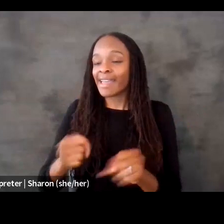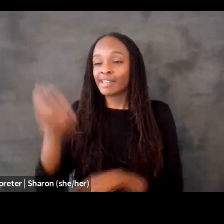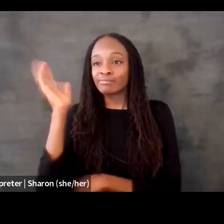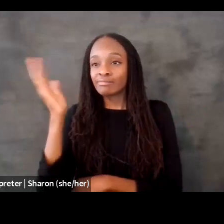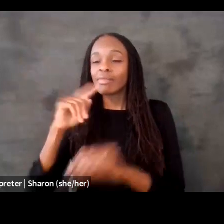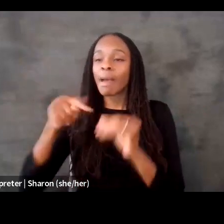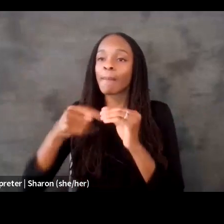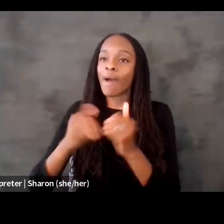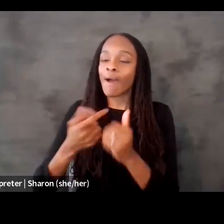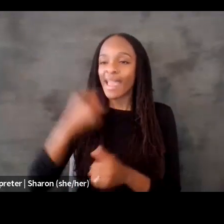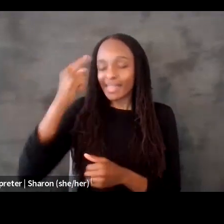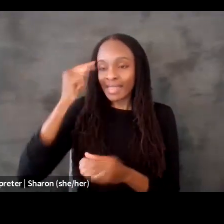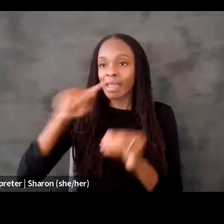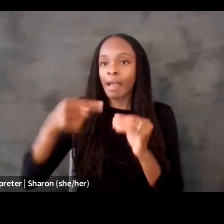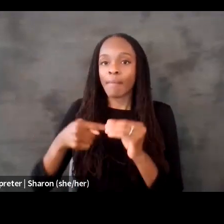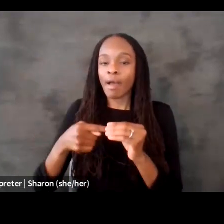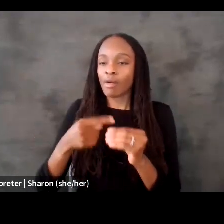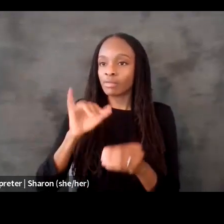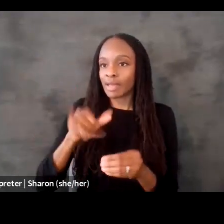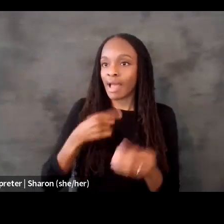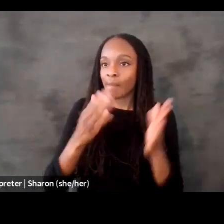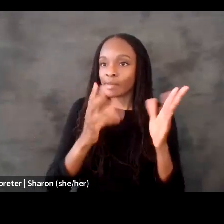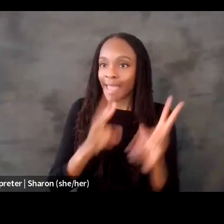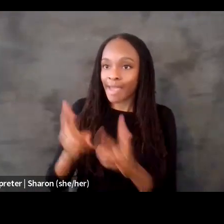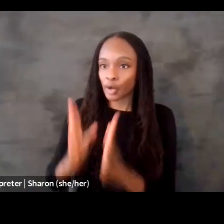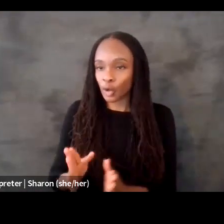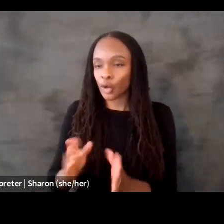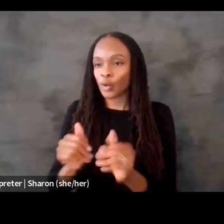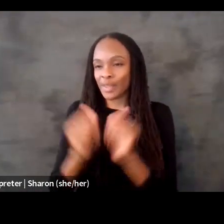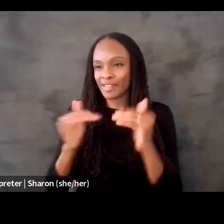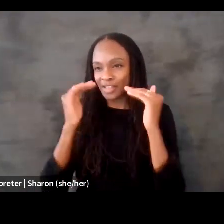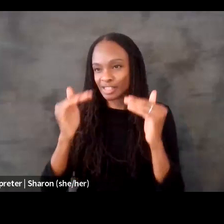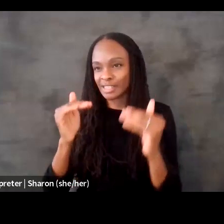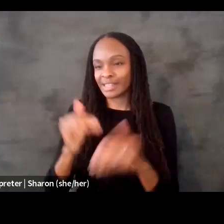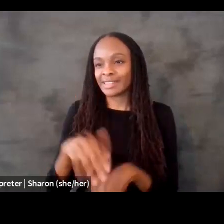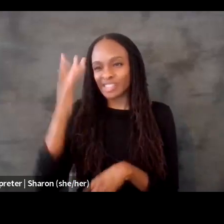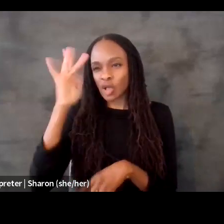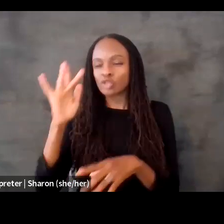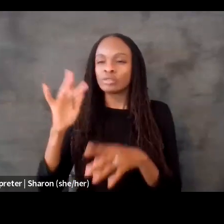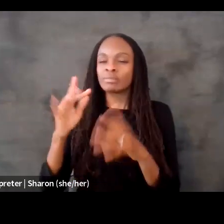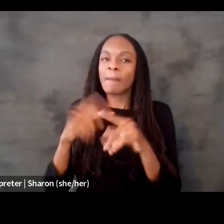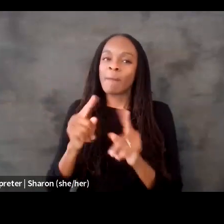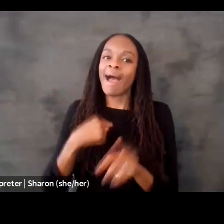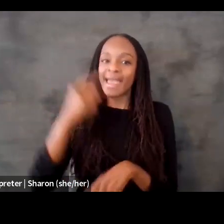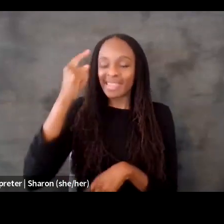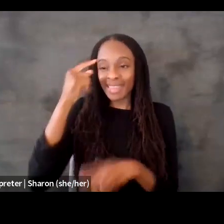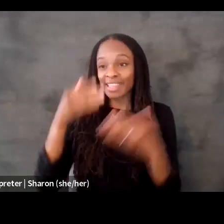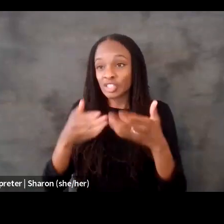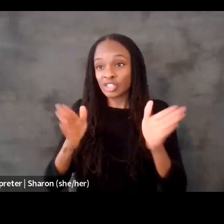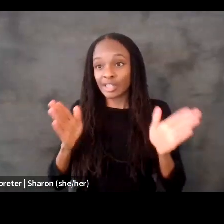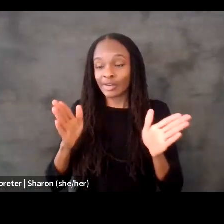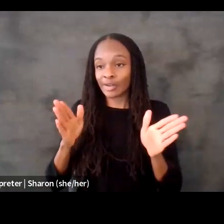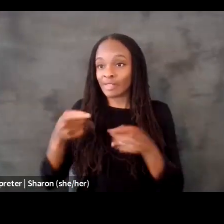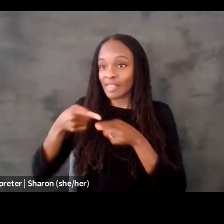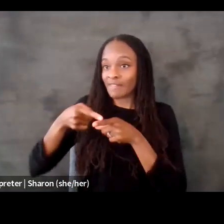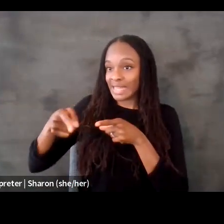about being an editor of a journal and advancing scholarship, but it could vary across journals. But I do think that as a whole, as a field, it